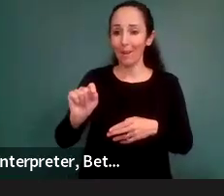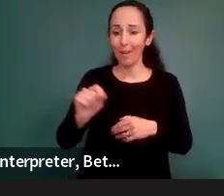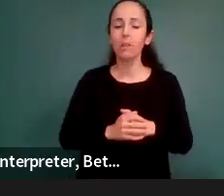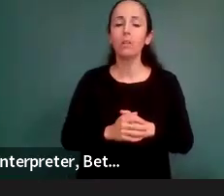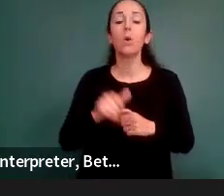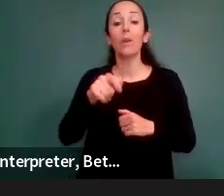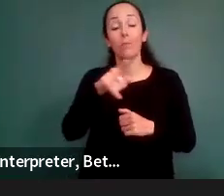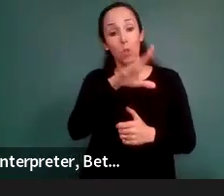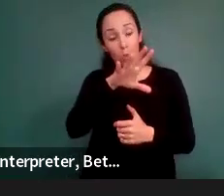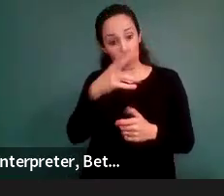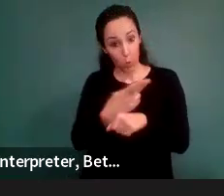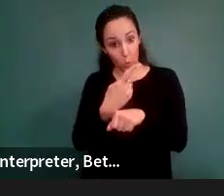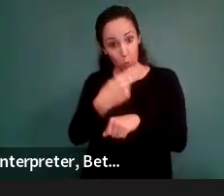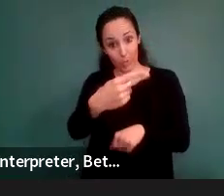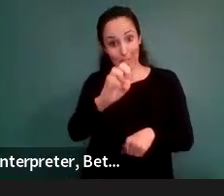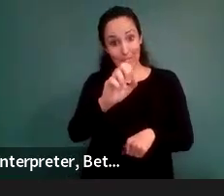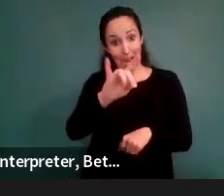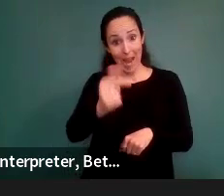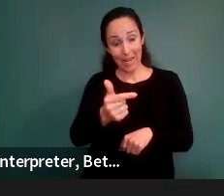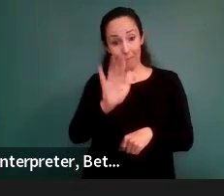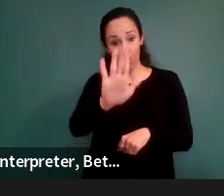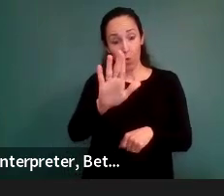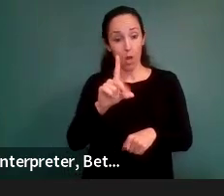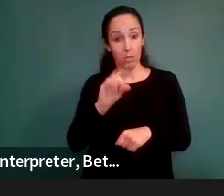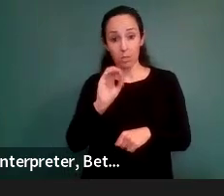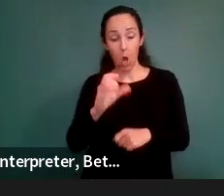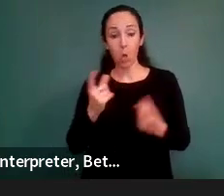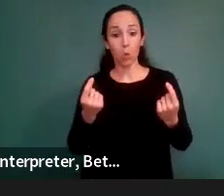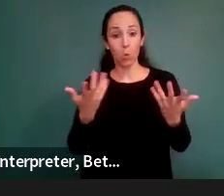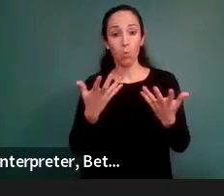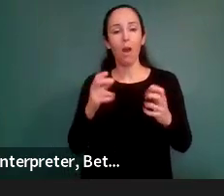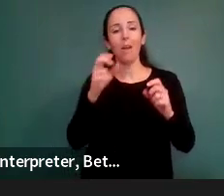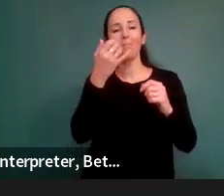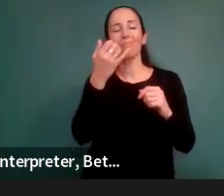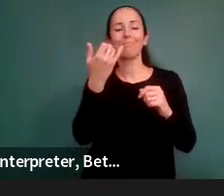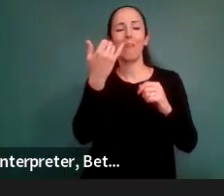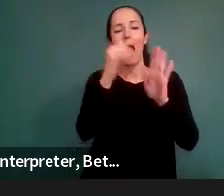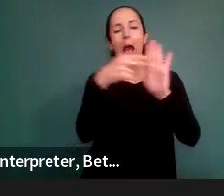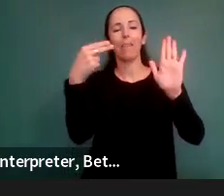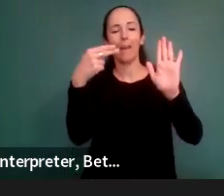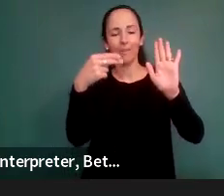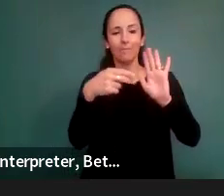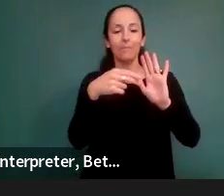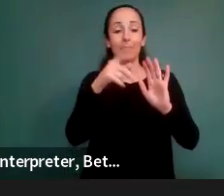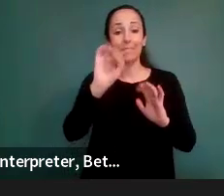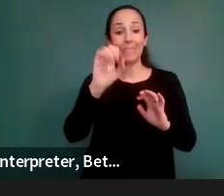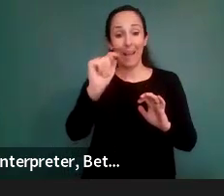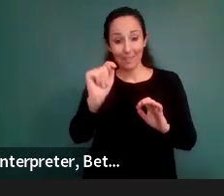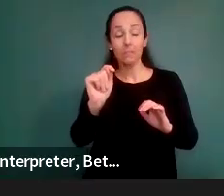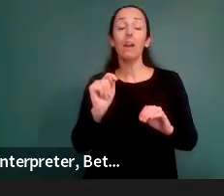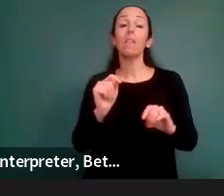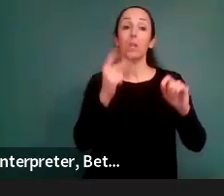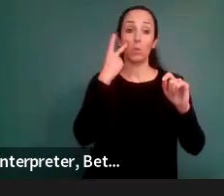headings into a document, what you'll do is you'll highlight that text. Underneath the Home tab, there is